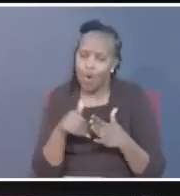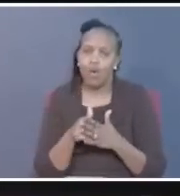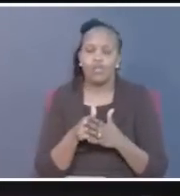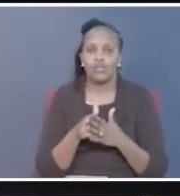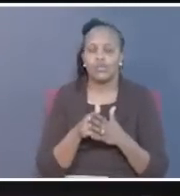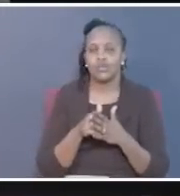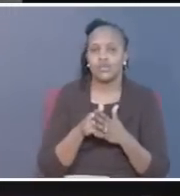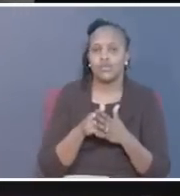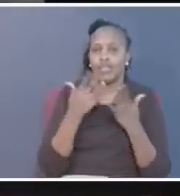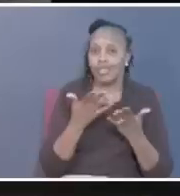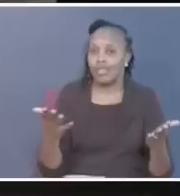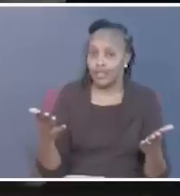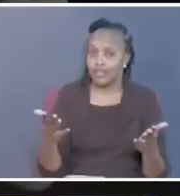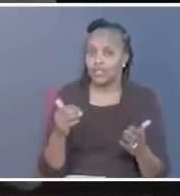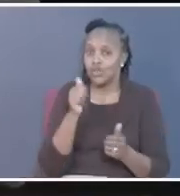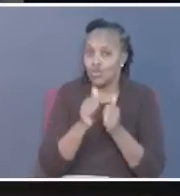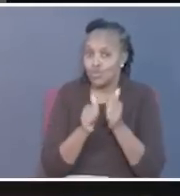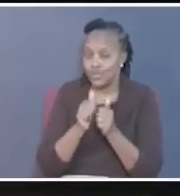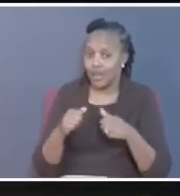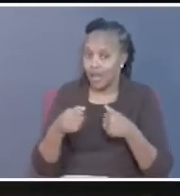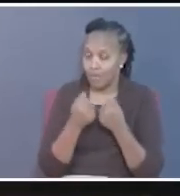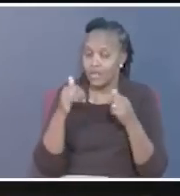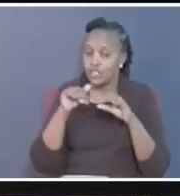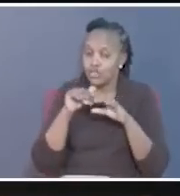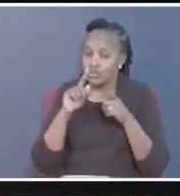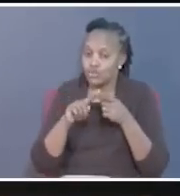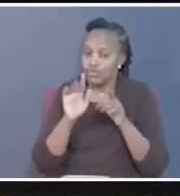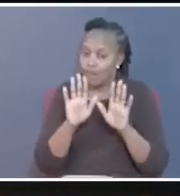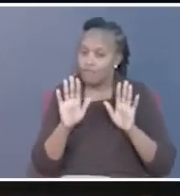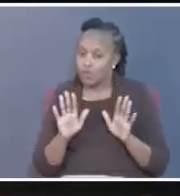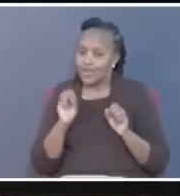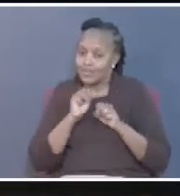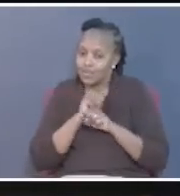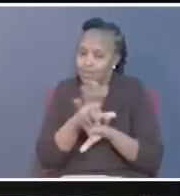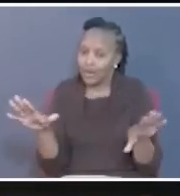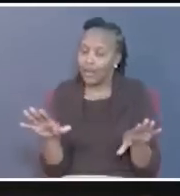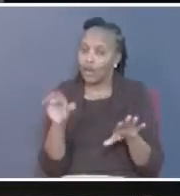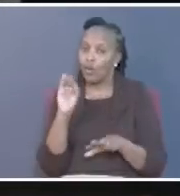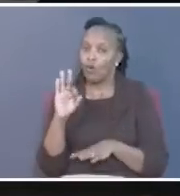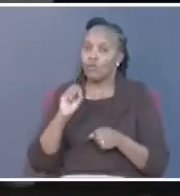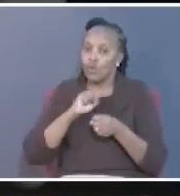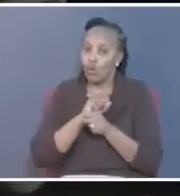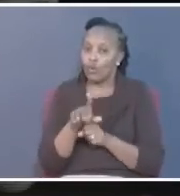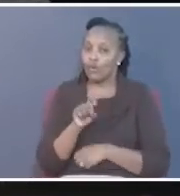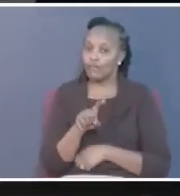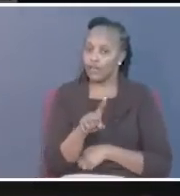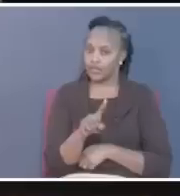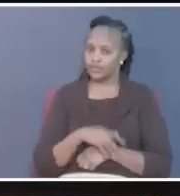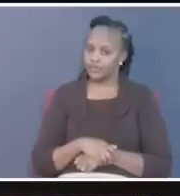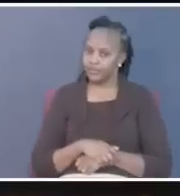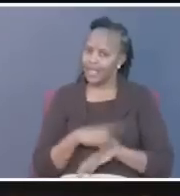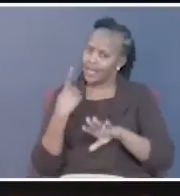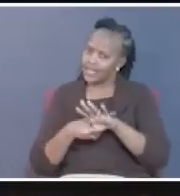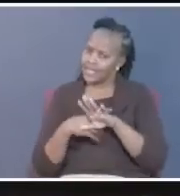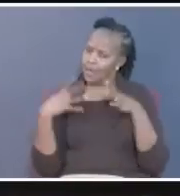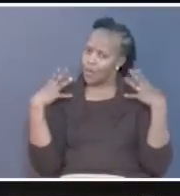being implemented to avoid the spread of this coronavirus. But as we practice social